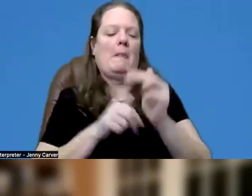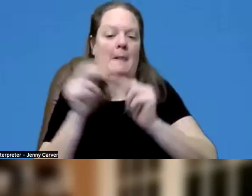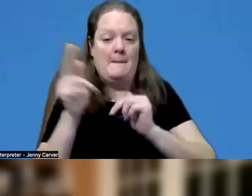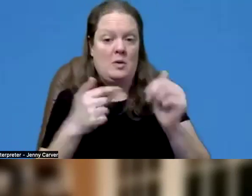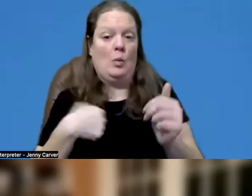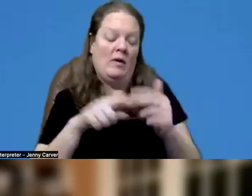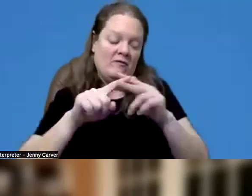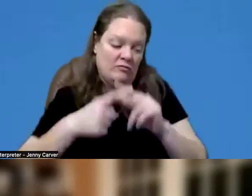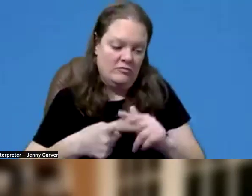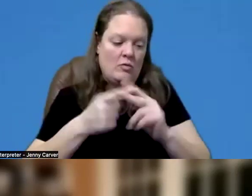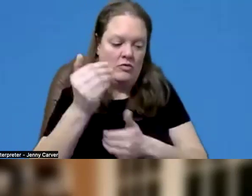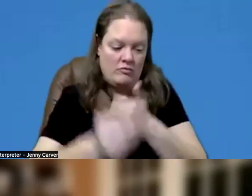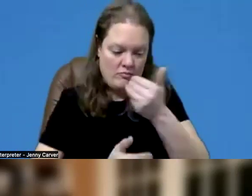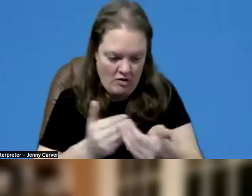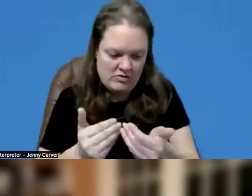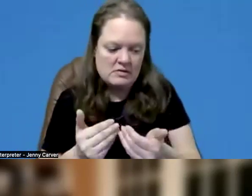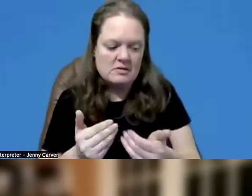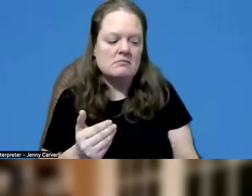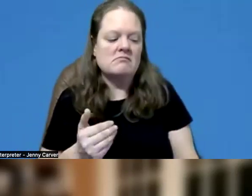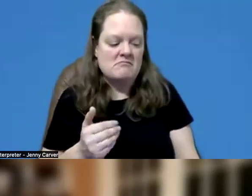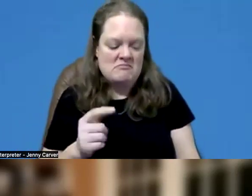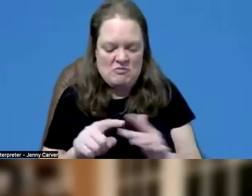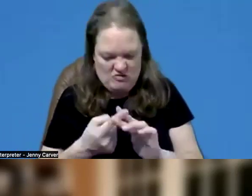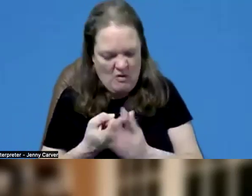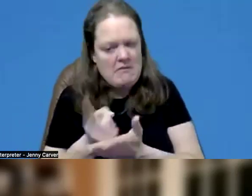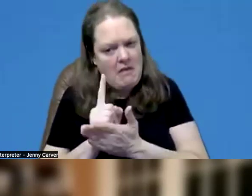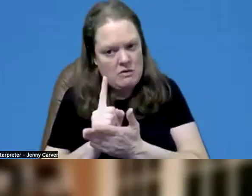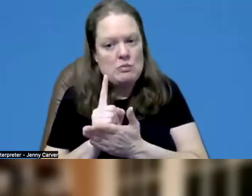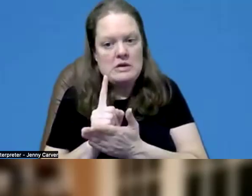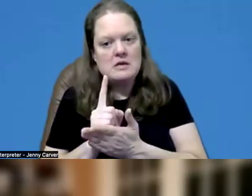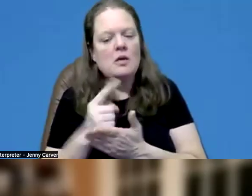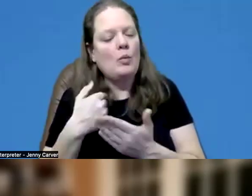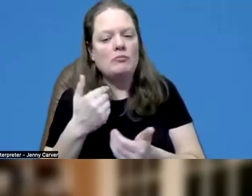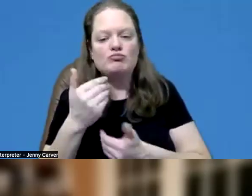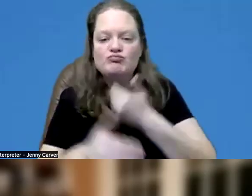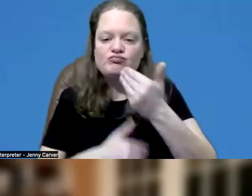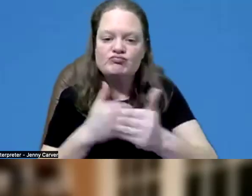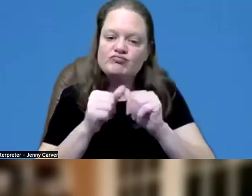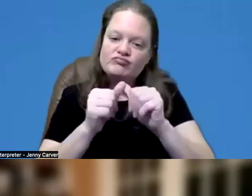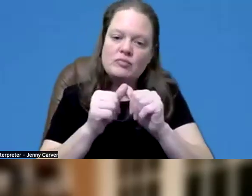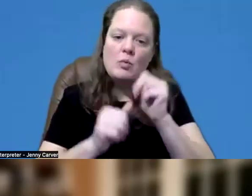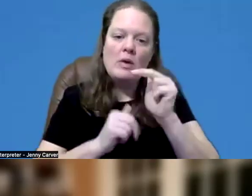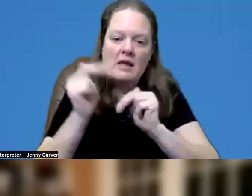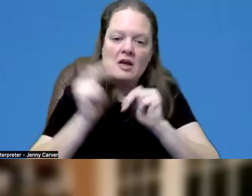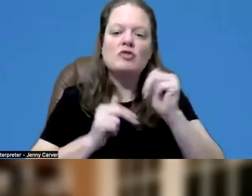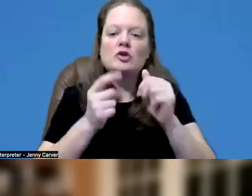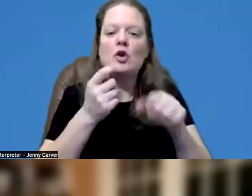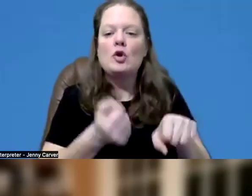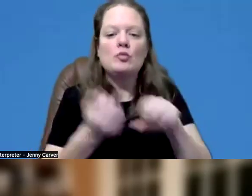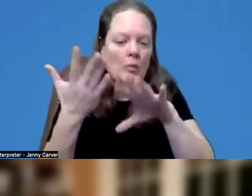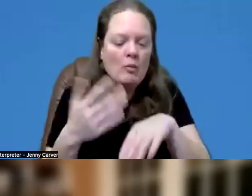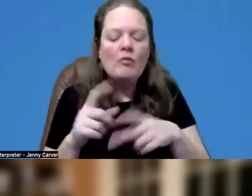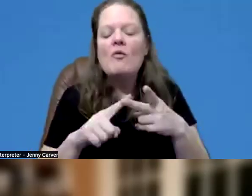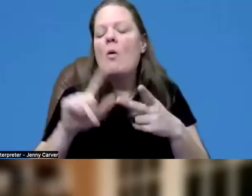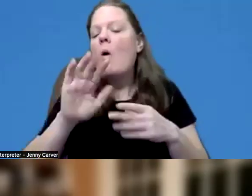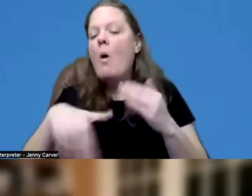have started that process. We started that process last week. So we will proceed throughout the construction phase to remove the lead, asbestos,